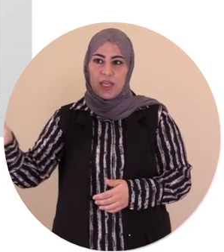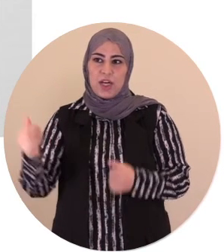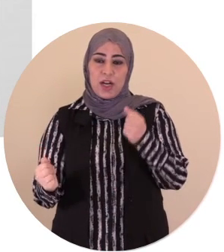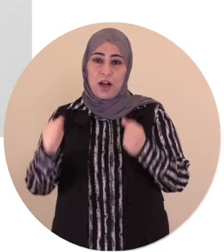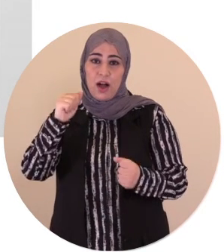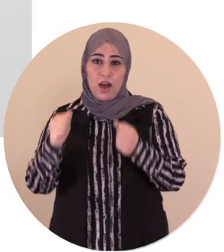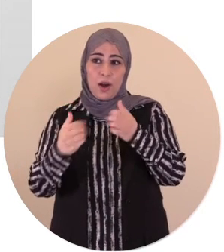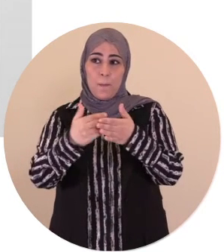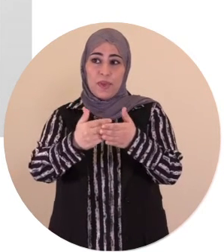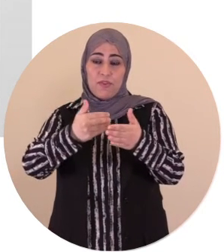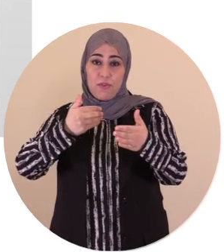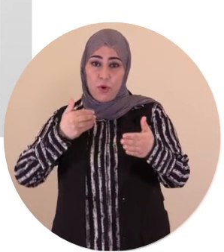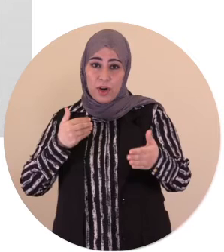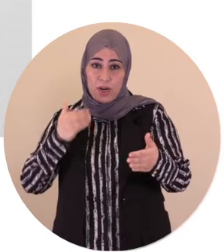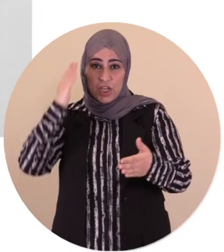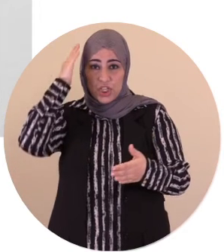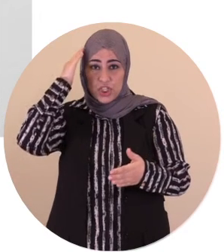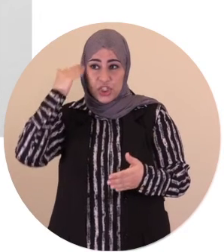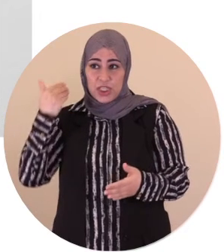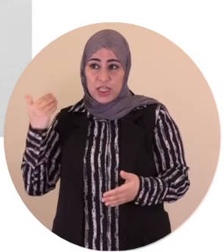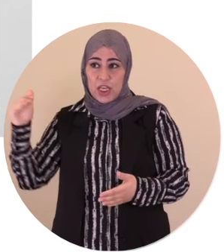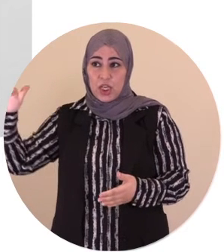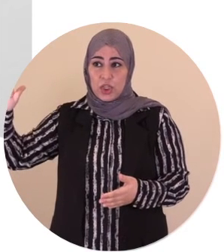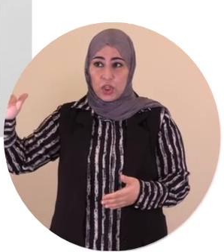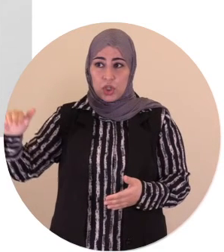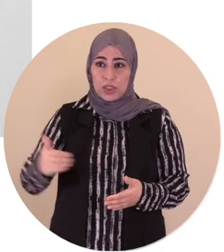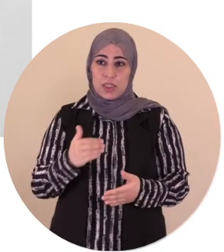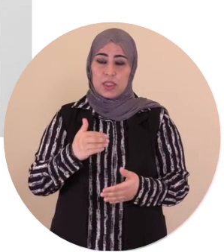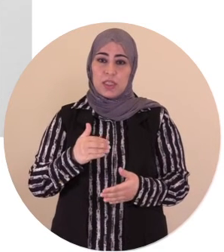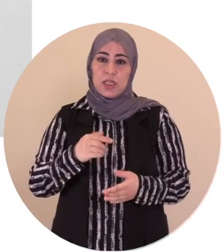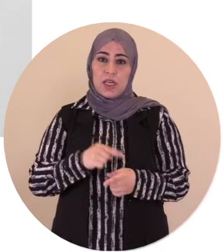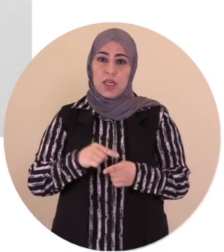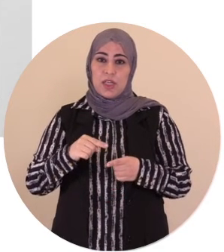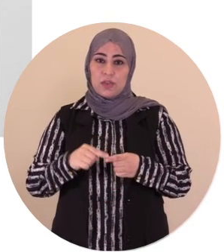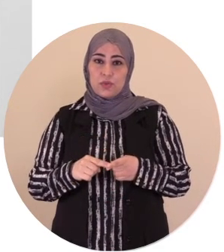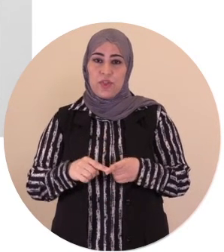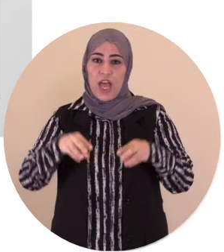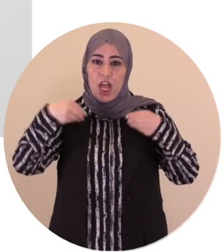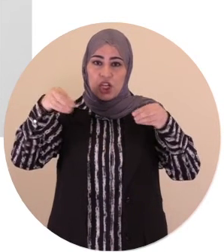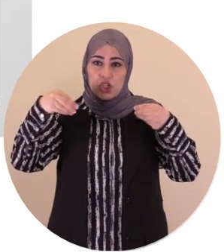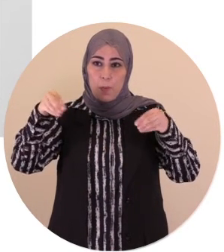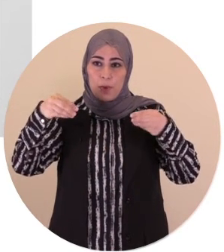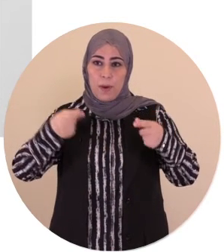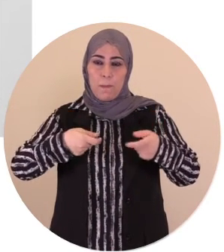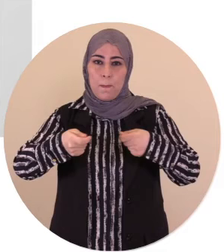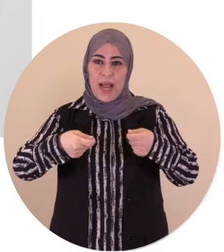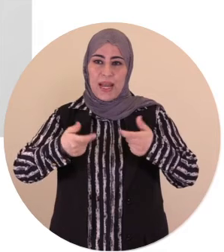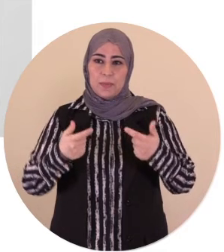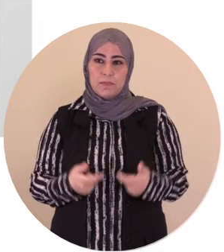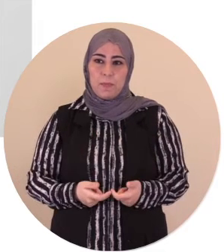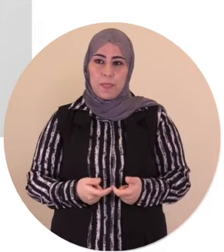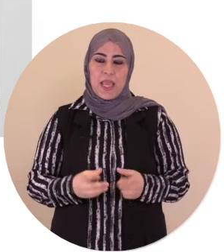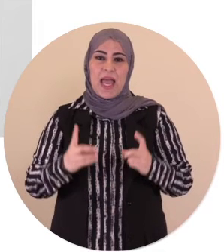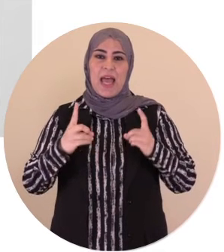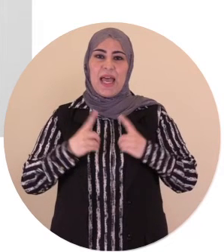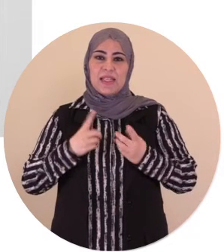she got into the shop. Easy. I've just given you the same tip. Before she got into the shop. What do you think? The